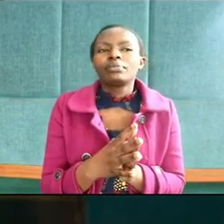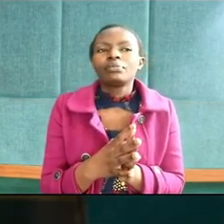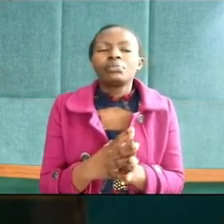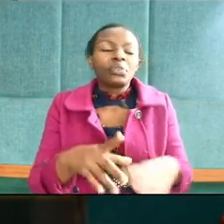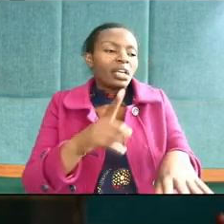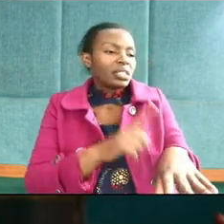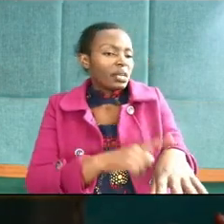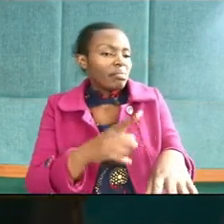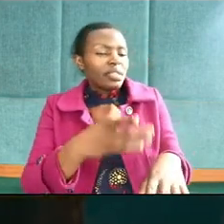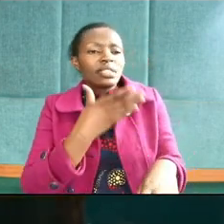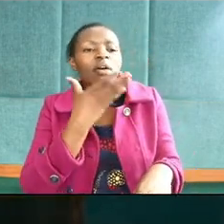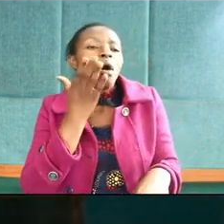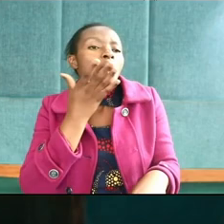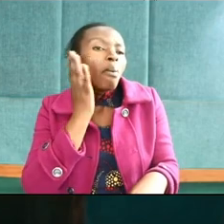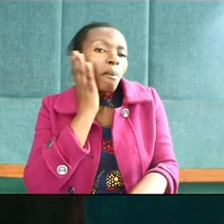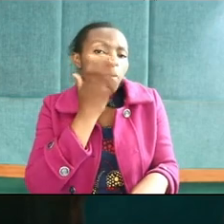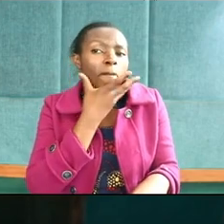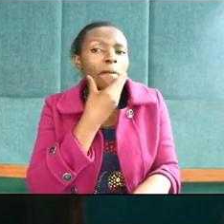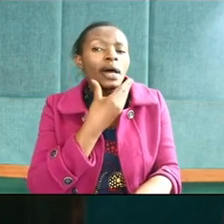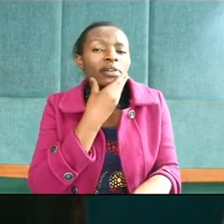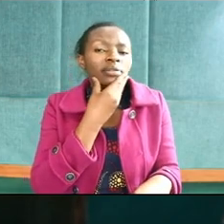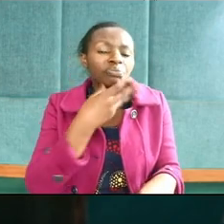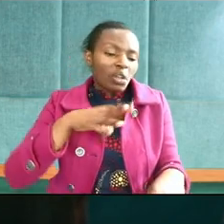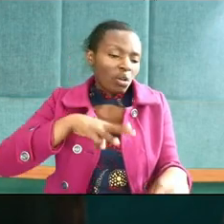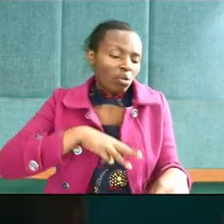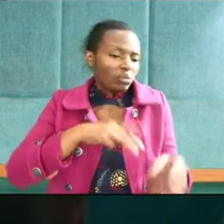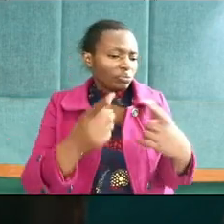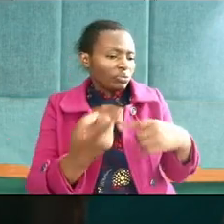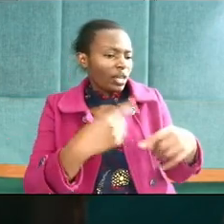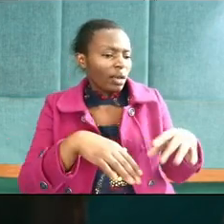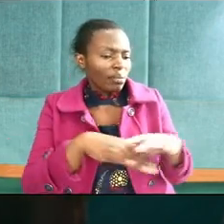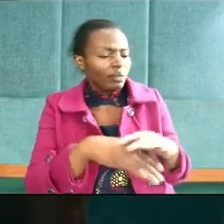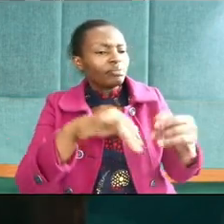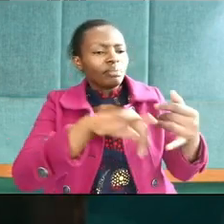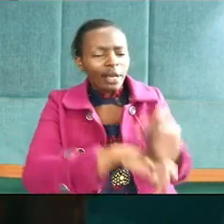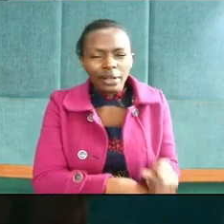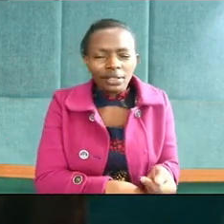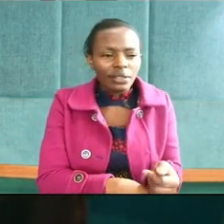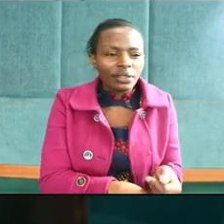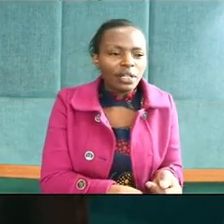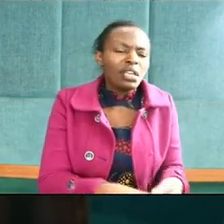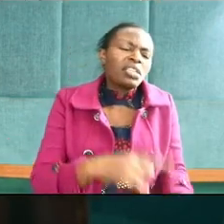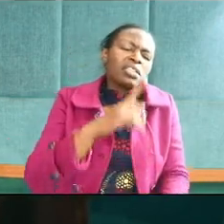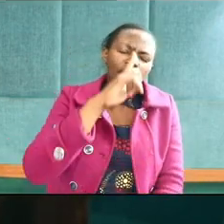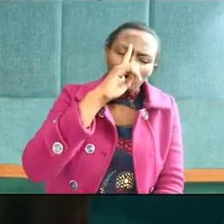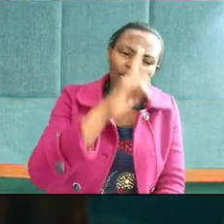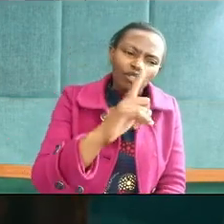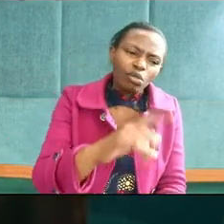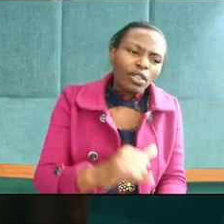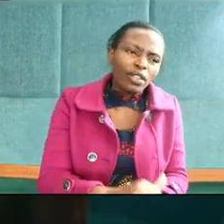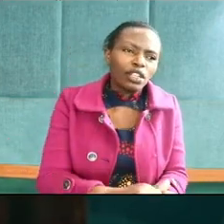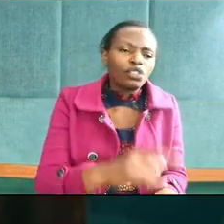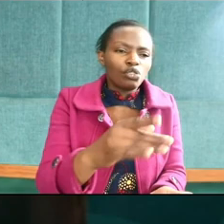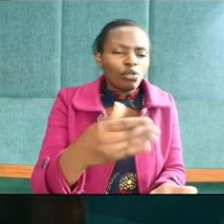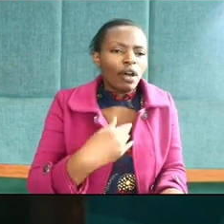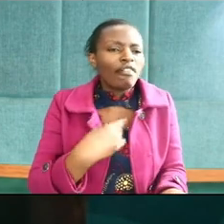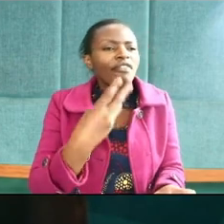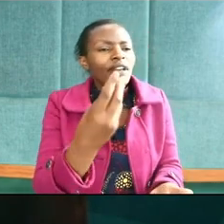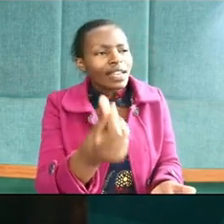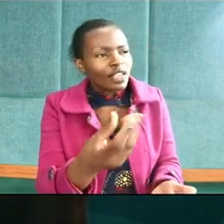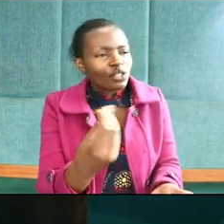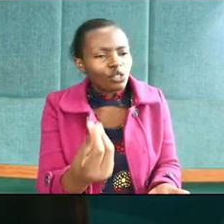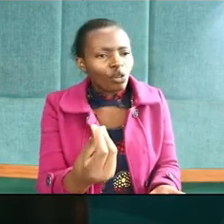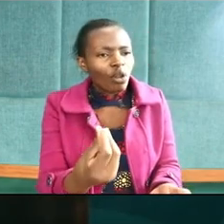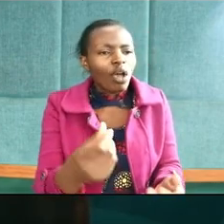When a man and a woman have agreed to take a step in of matrimony, they should be sure that they have an established financial